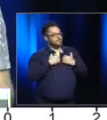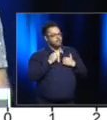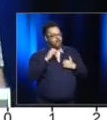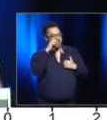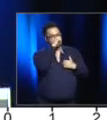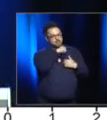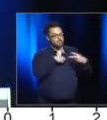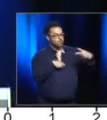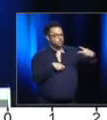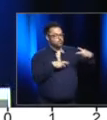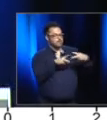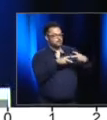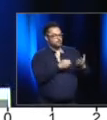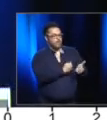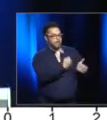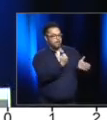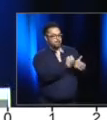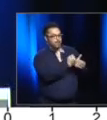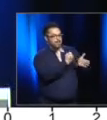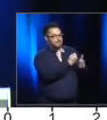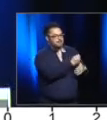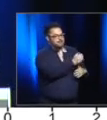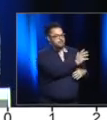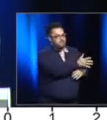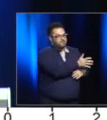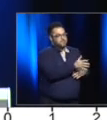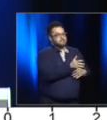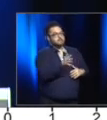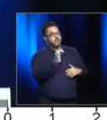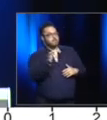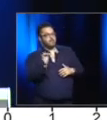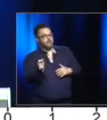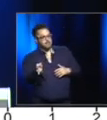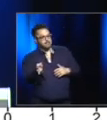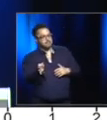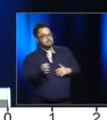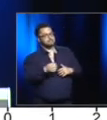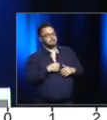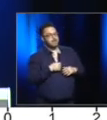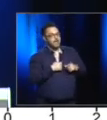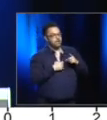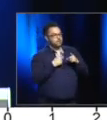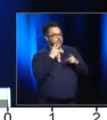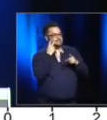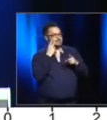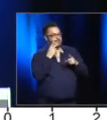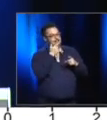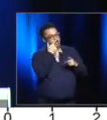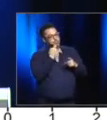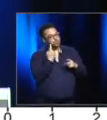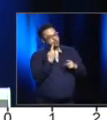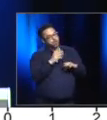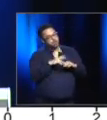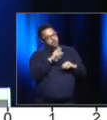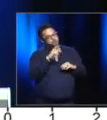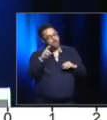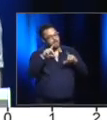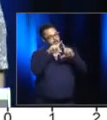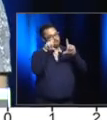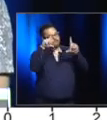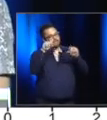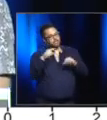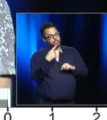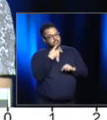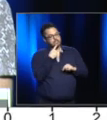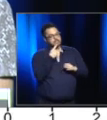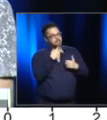periods of time that we had the branding data, the 50s and the 90s. And the most interesting figure is the one on the right-hand side, which shows that